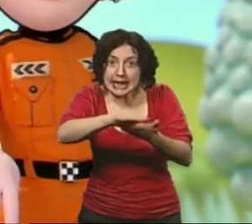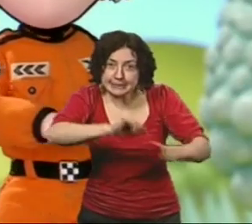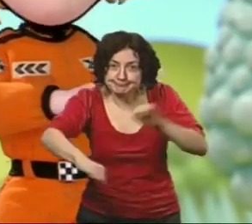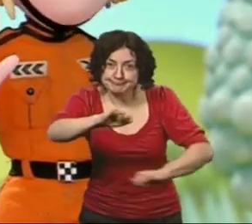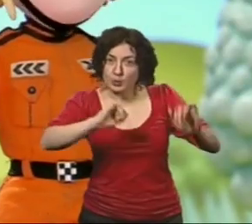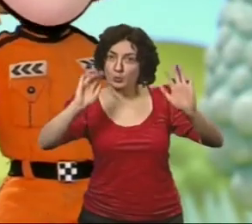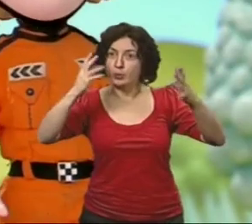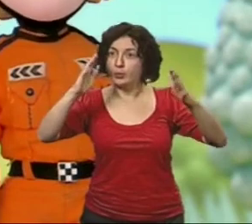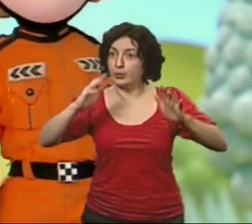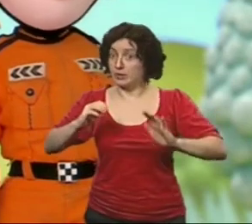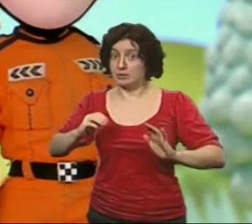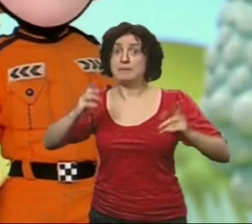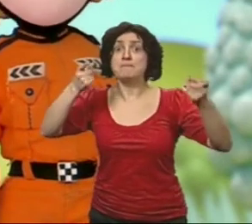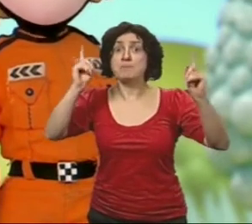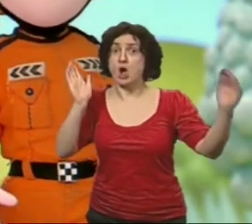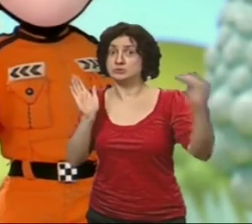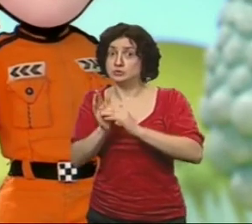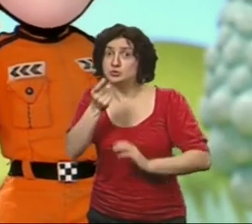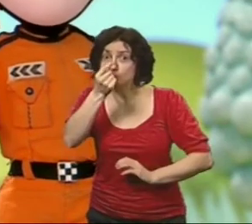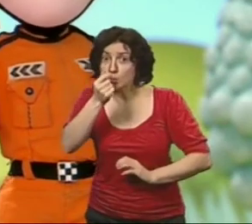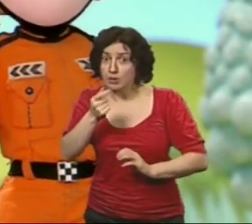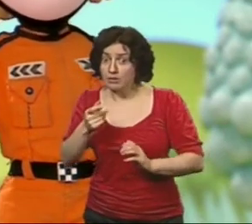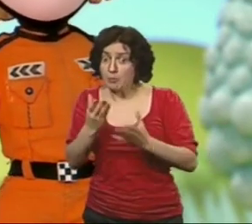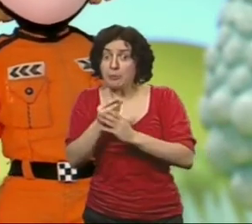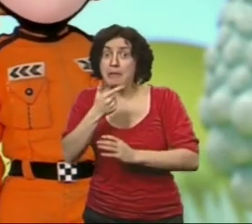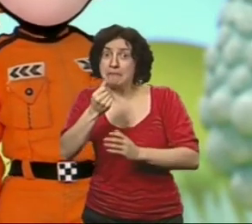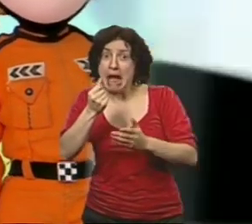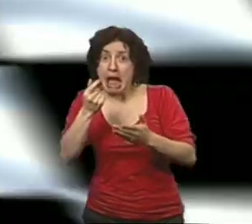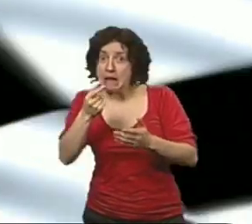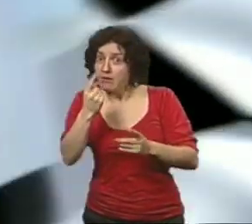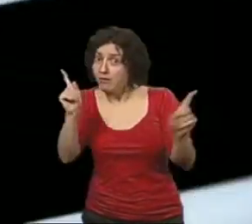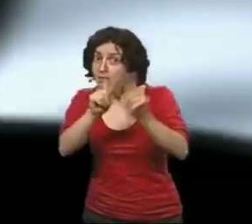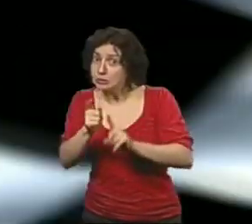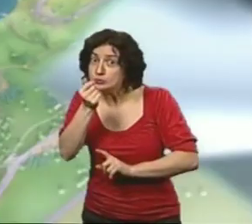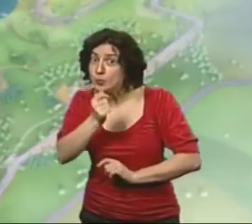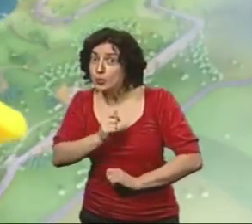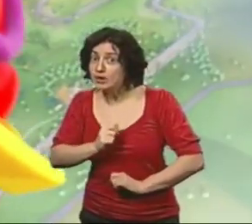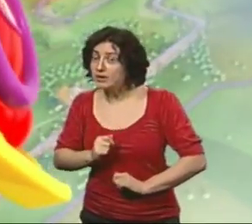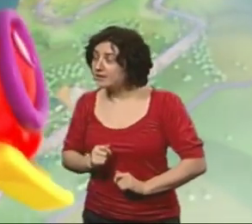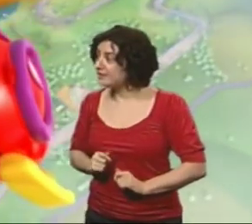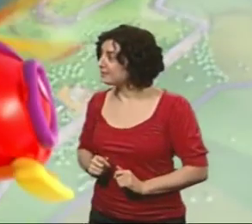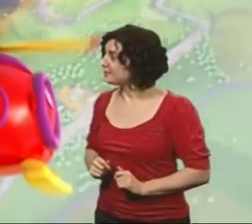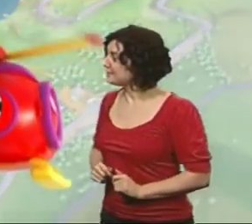to be spotless. Mr. Carburetta and Hugo Amarillo will be here in half an hour.